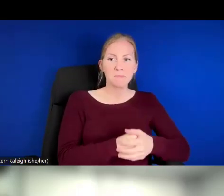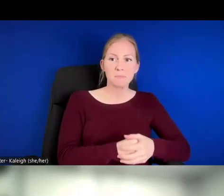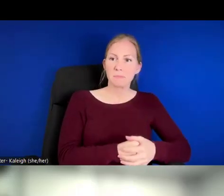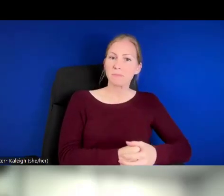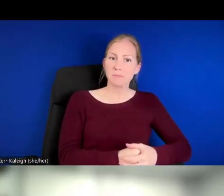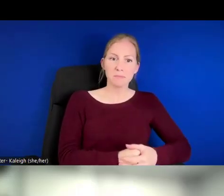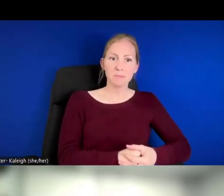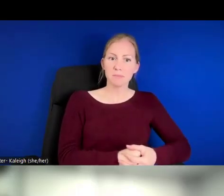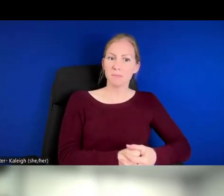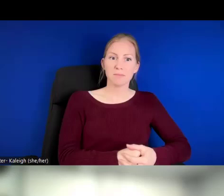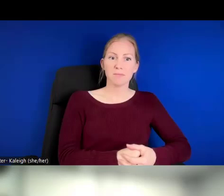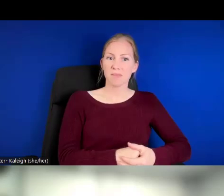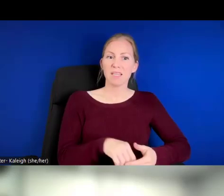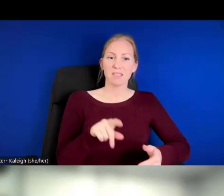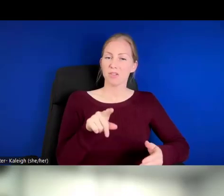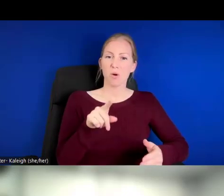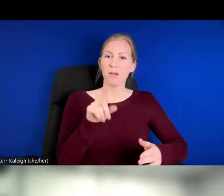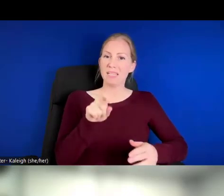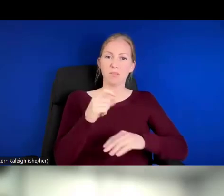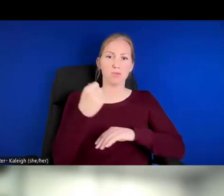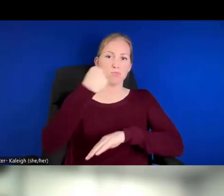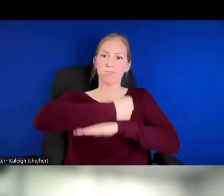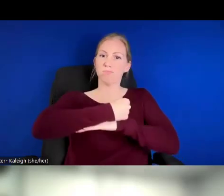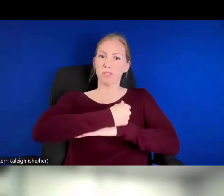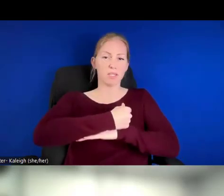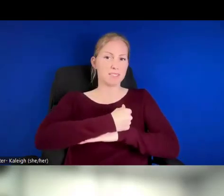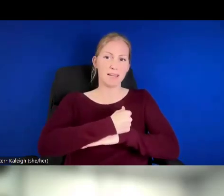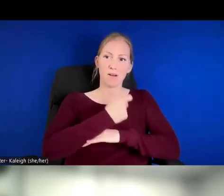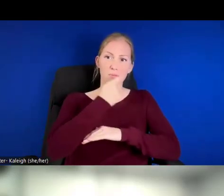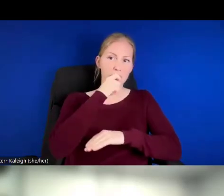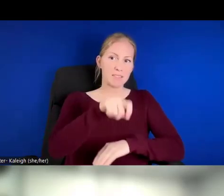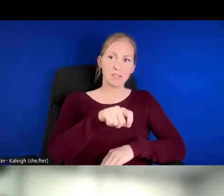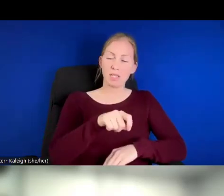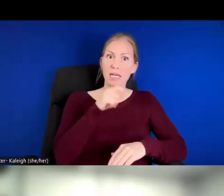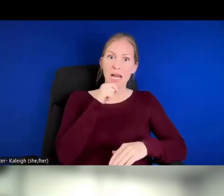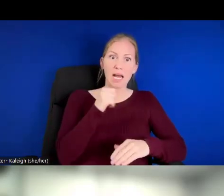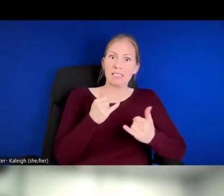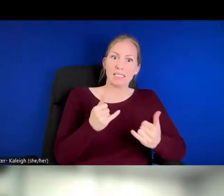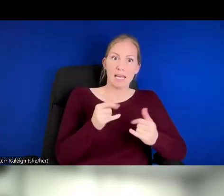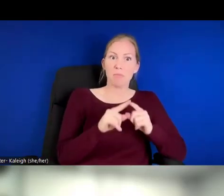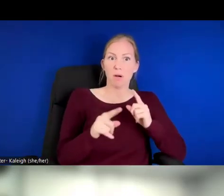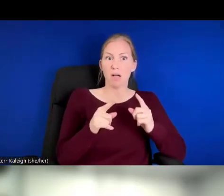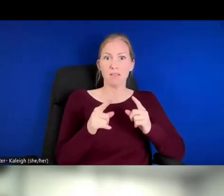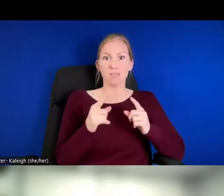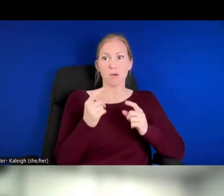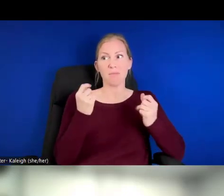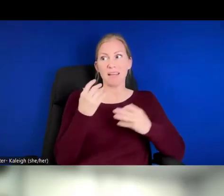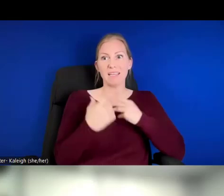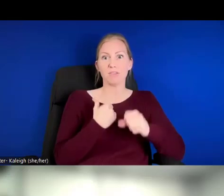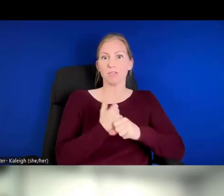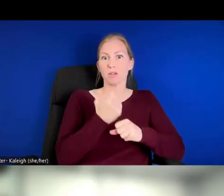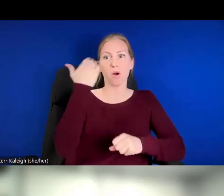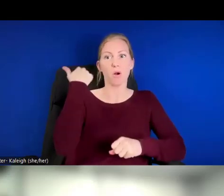needs to be out of use. You know, not just today, but years ago.